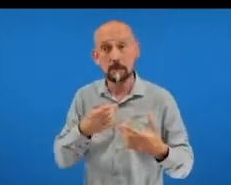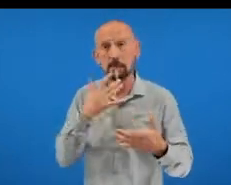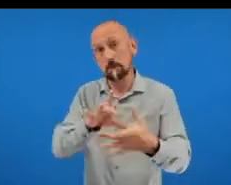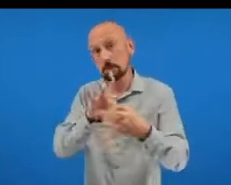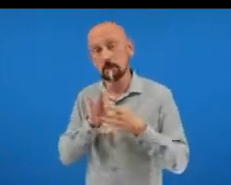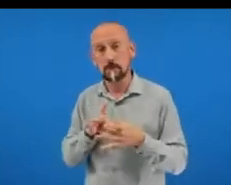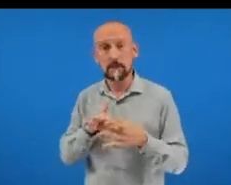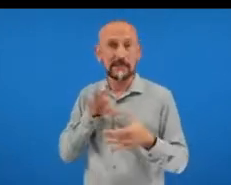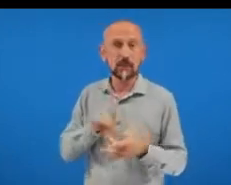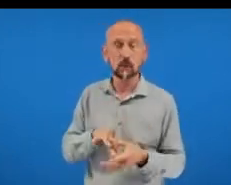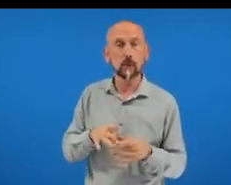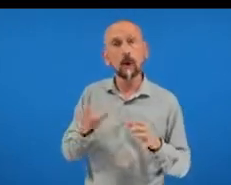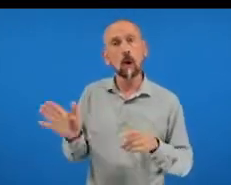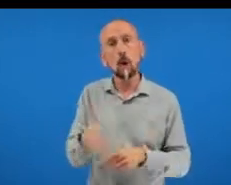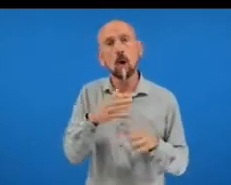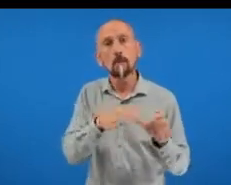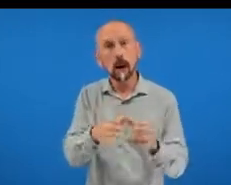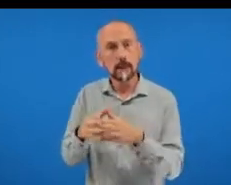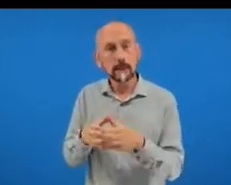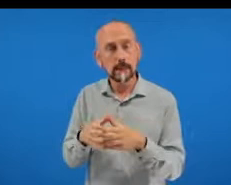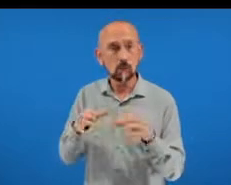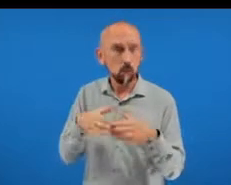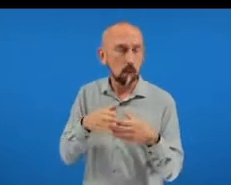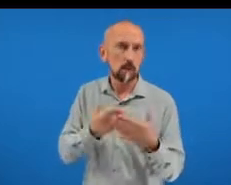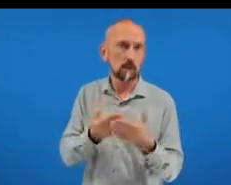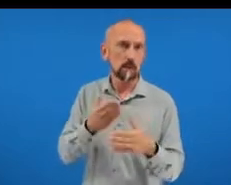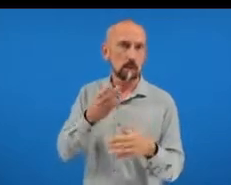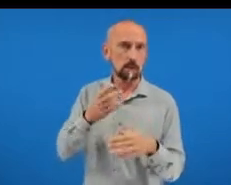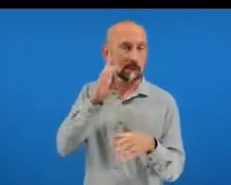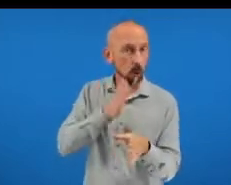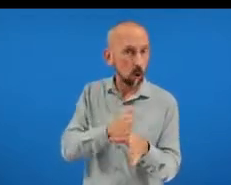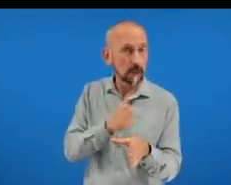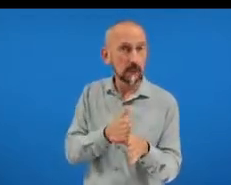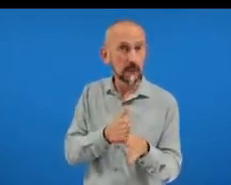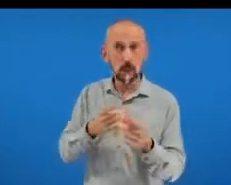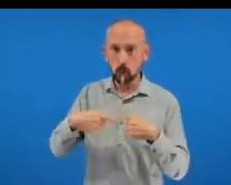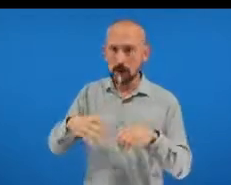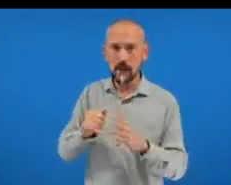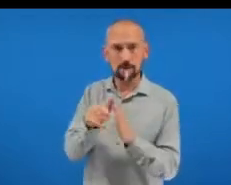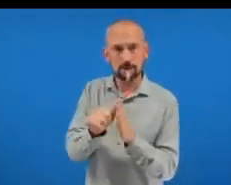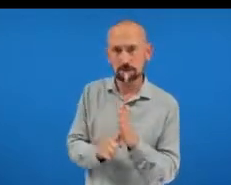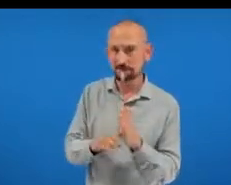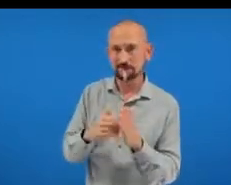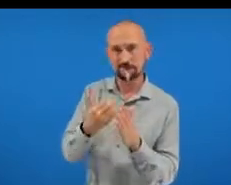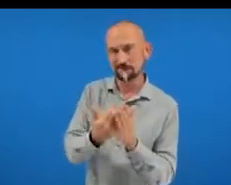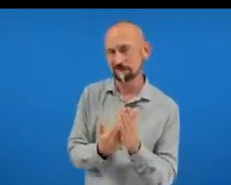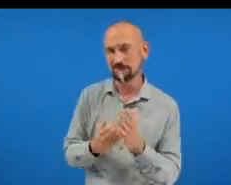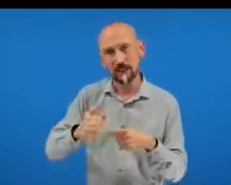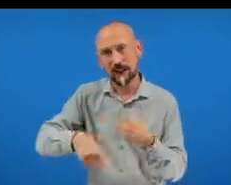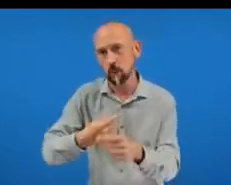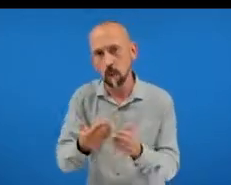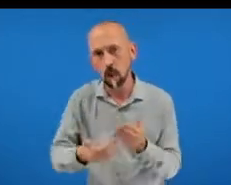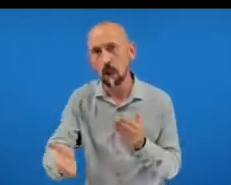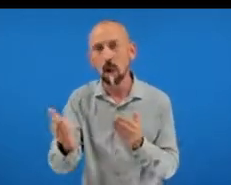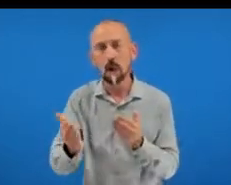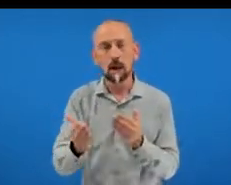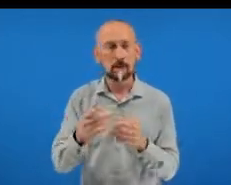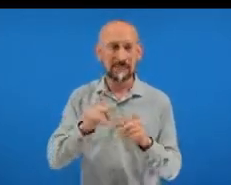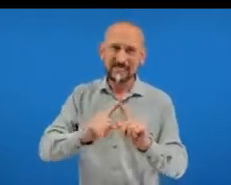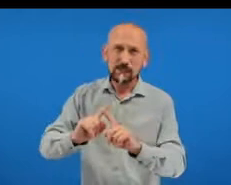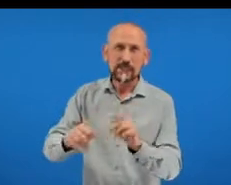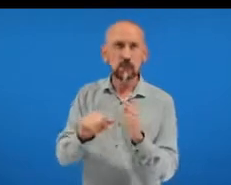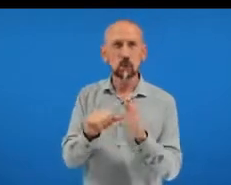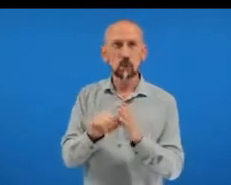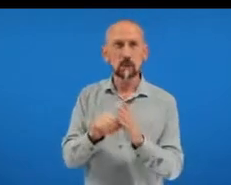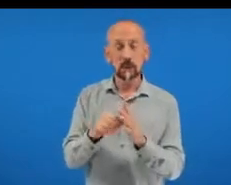annually, looking at a variety of different issues. Recently, we've been looking at mental health through the